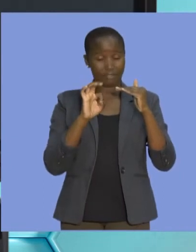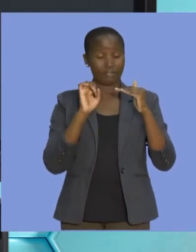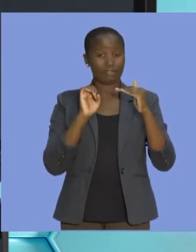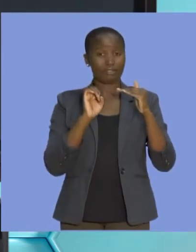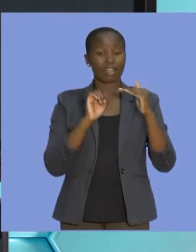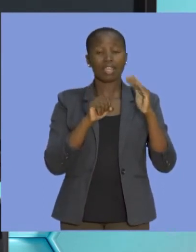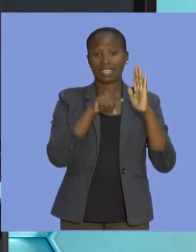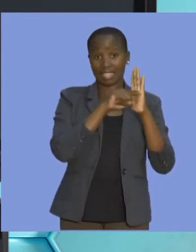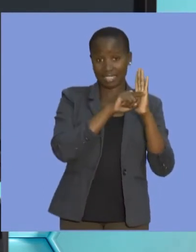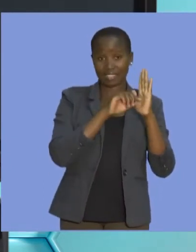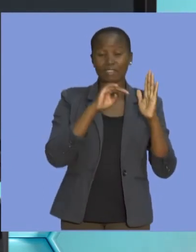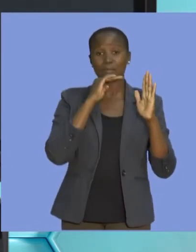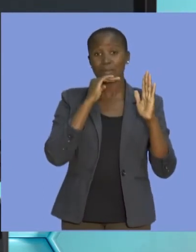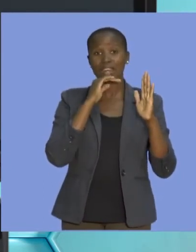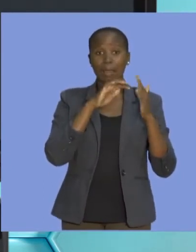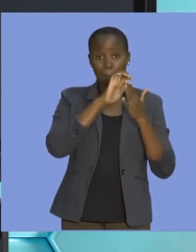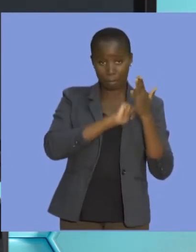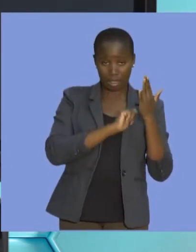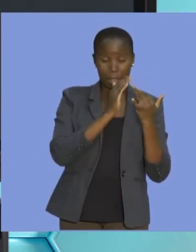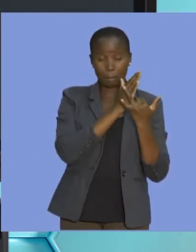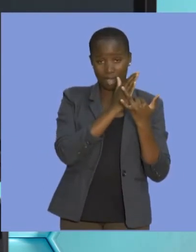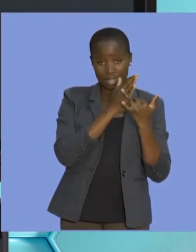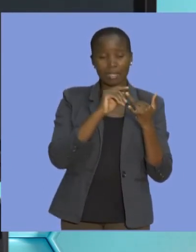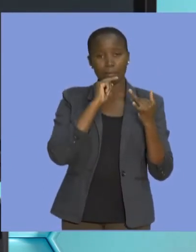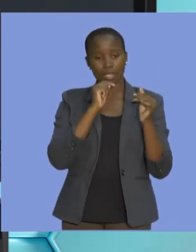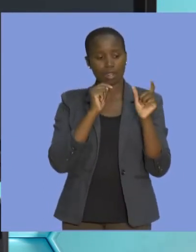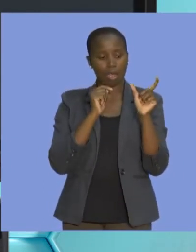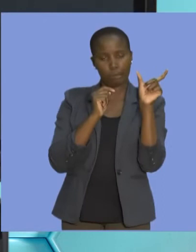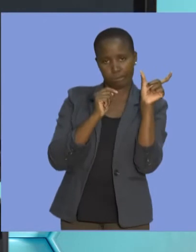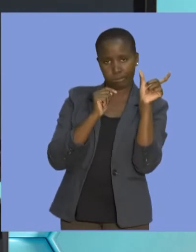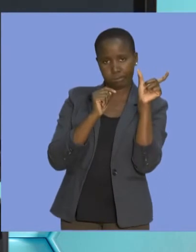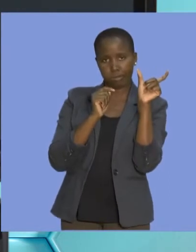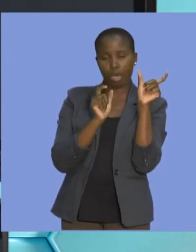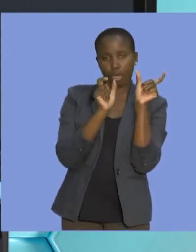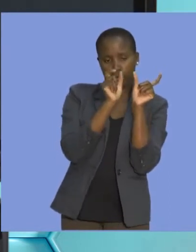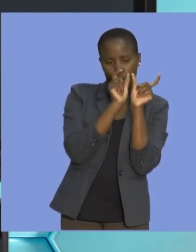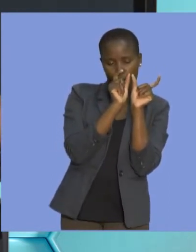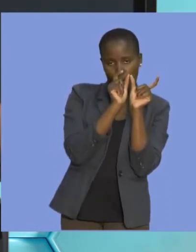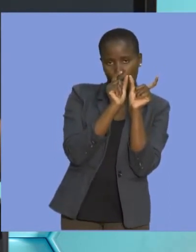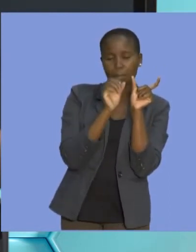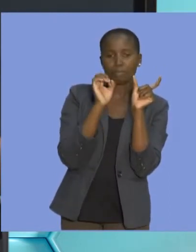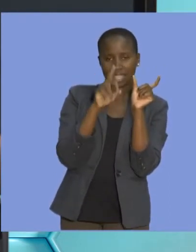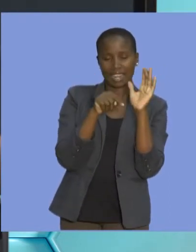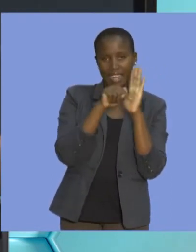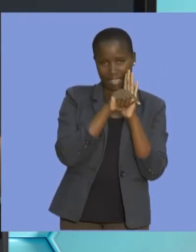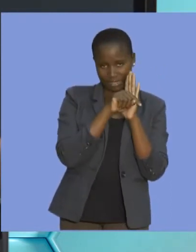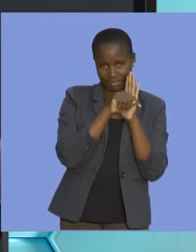zero, positively skewed. Mean minus median, negative, negatively